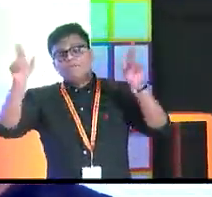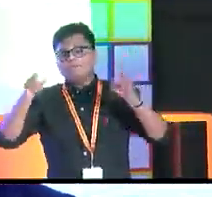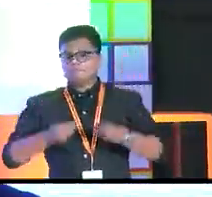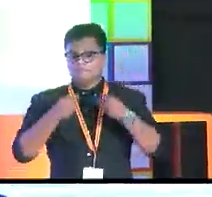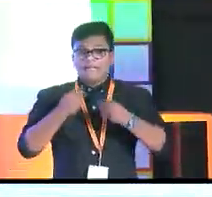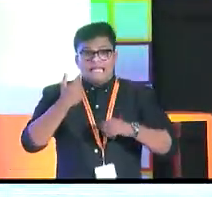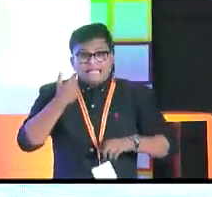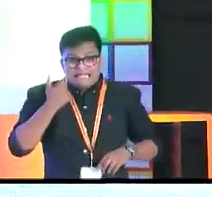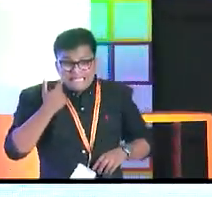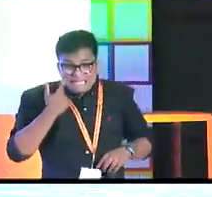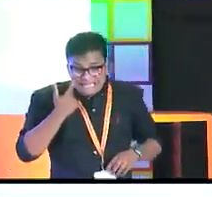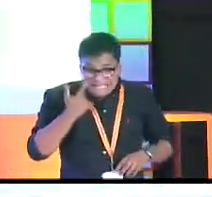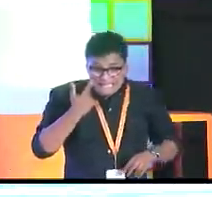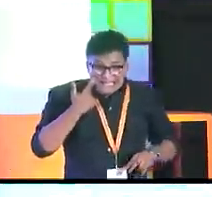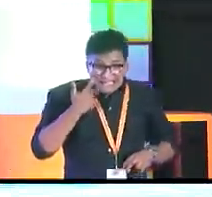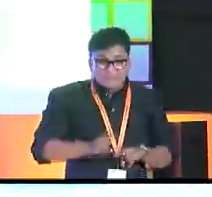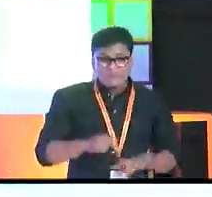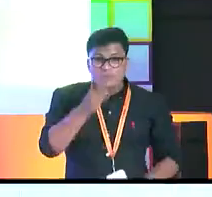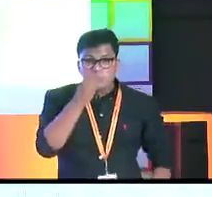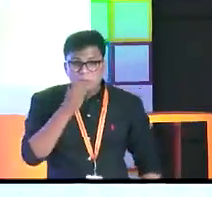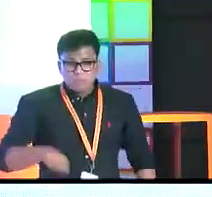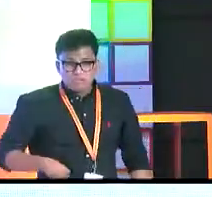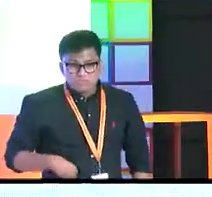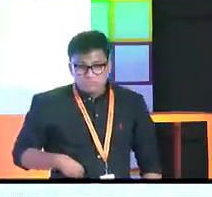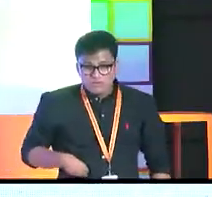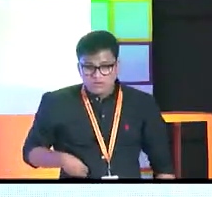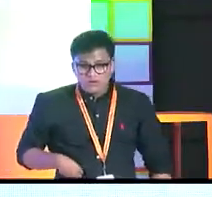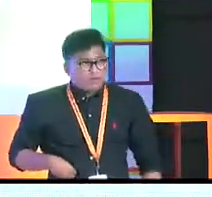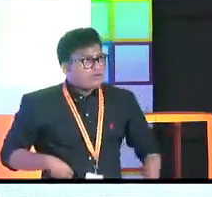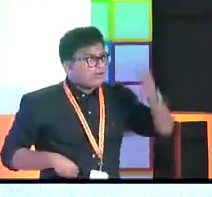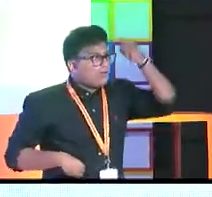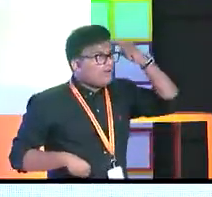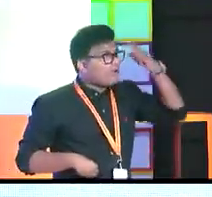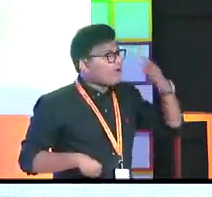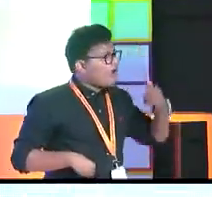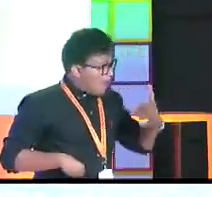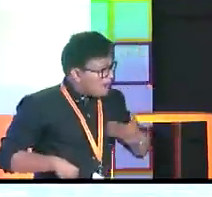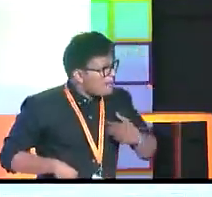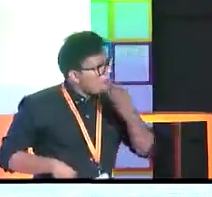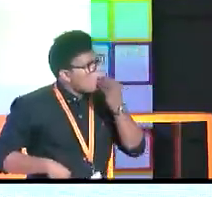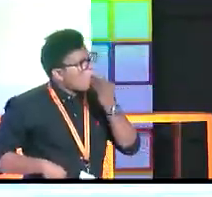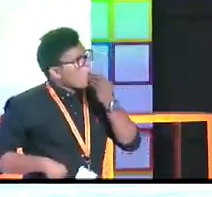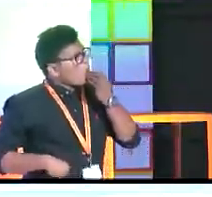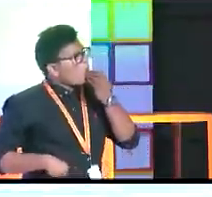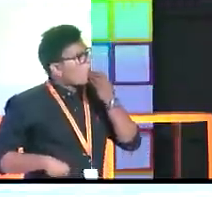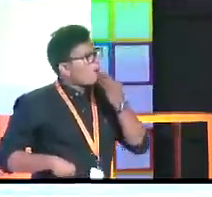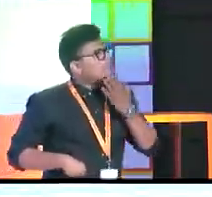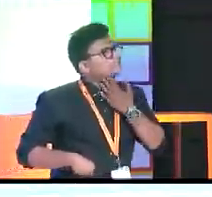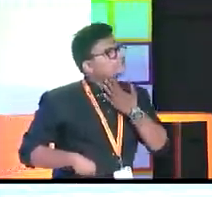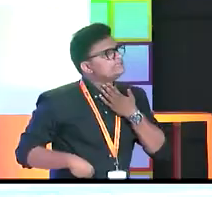Agar bhook lage aur yaad aaye bhookha aur pyaas